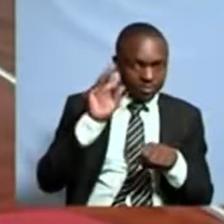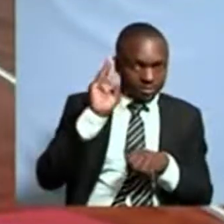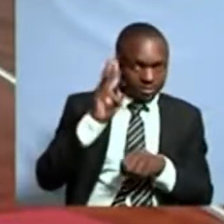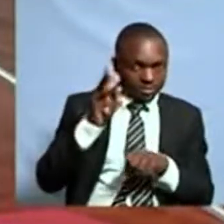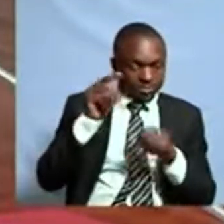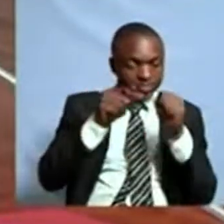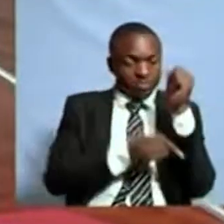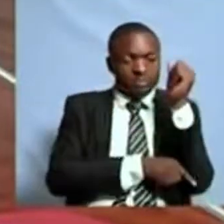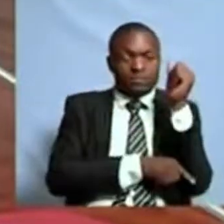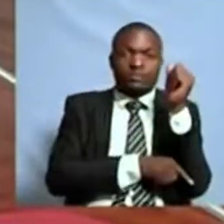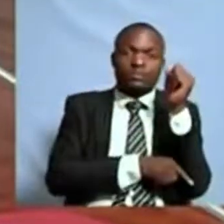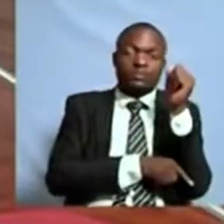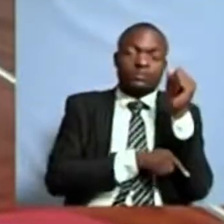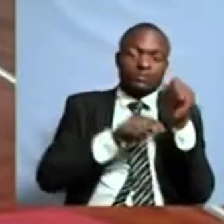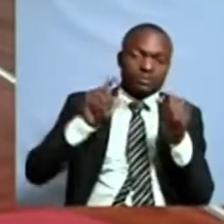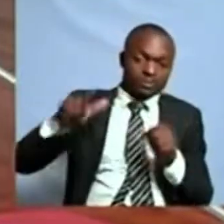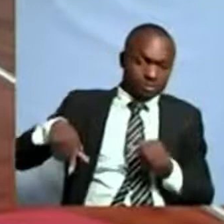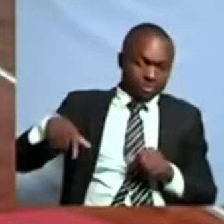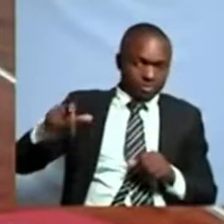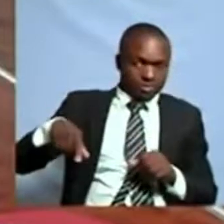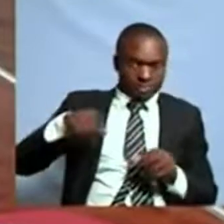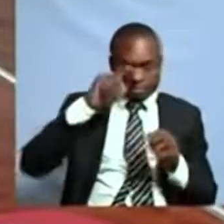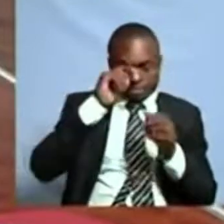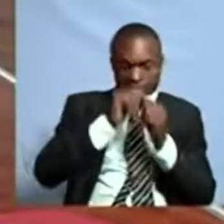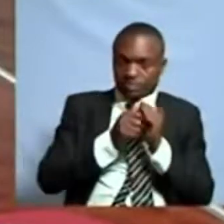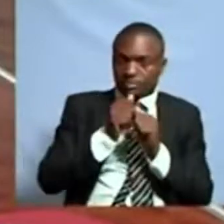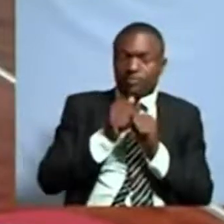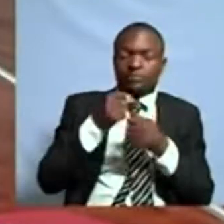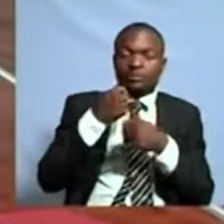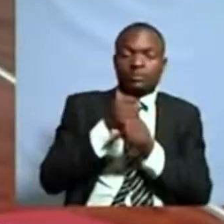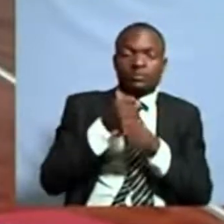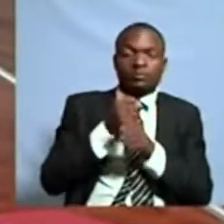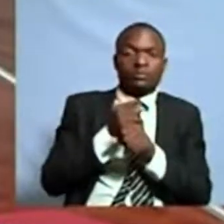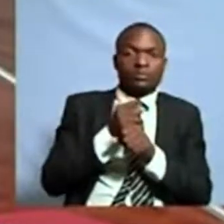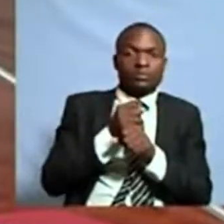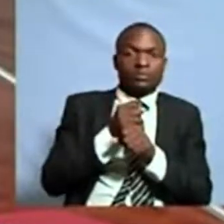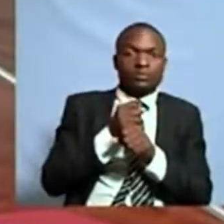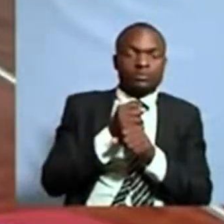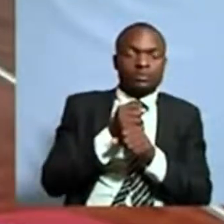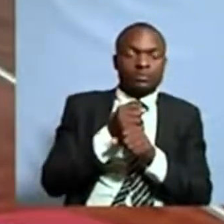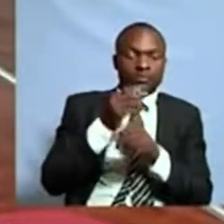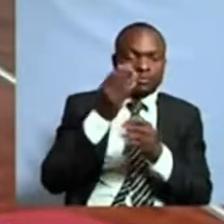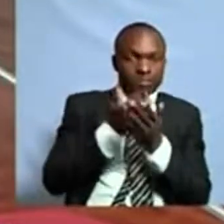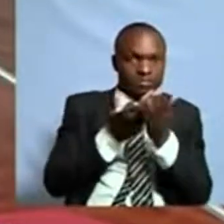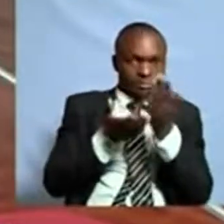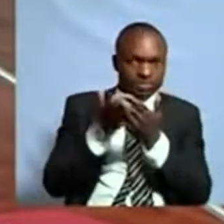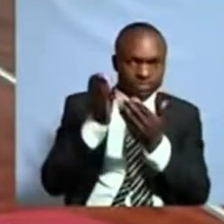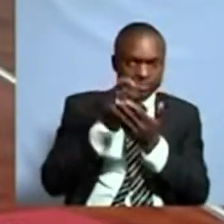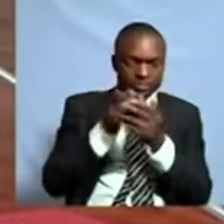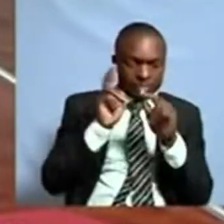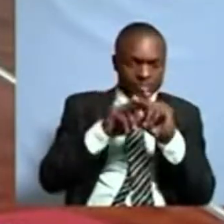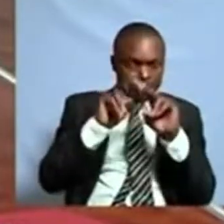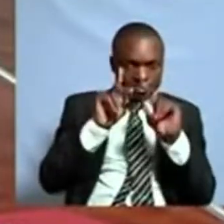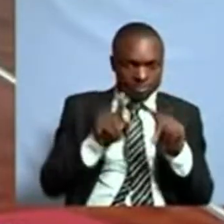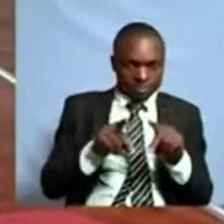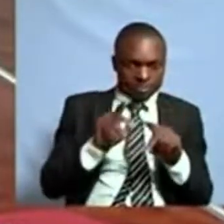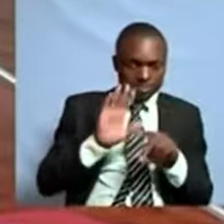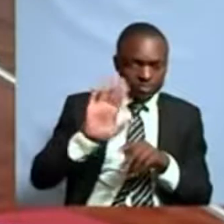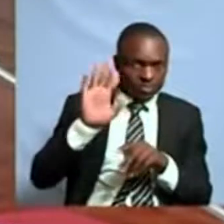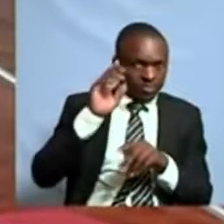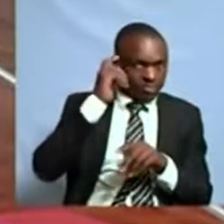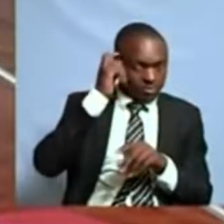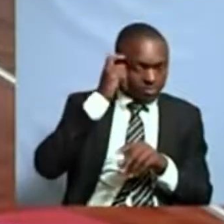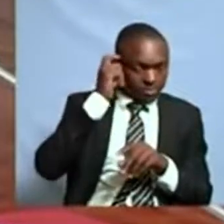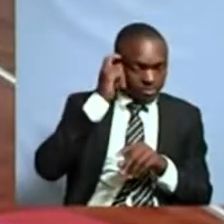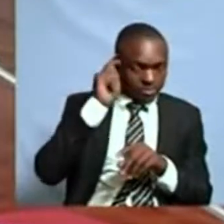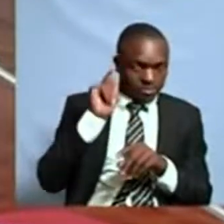beyond. It is delayed because, you've made meaningful contributions. So, Chair, that was our thinking on